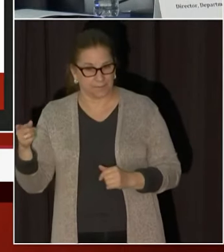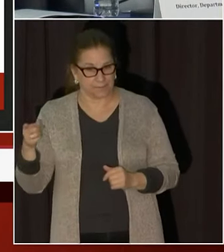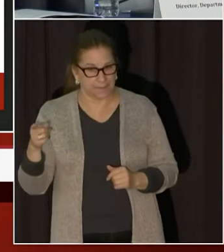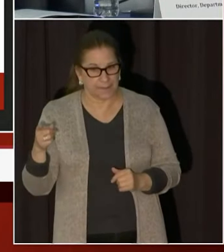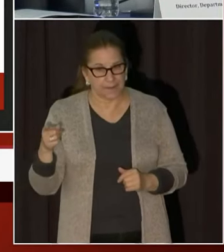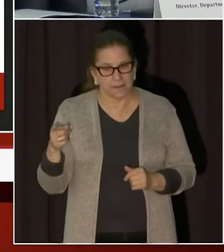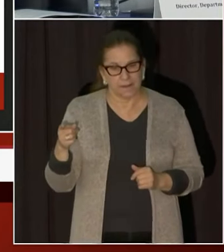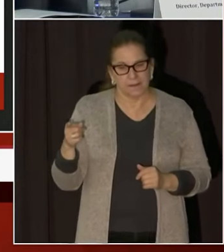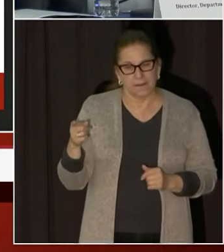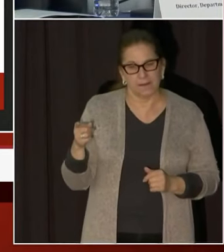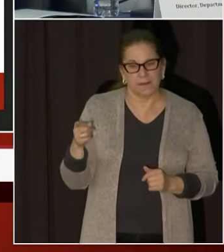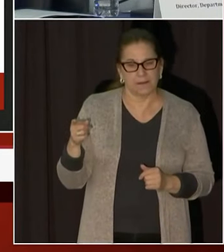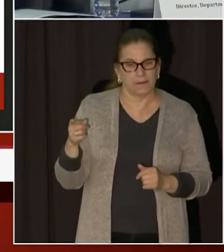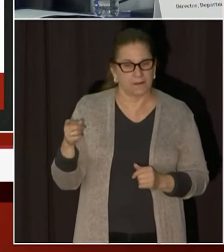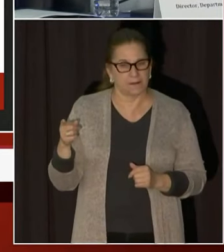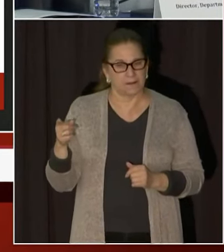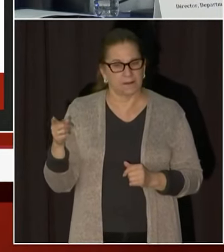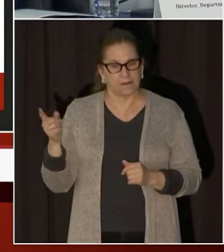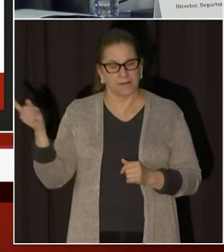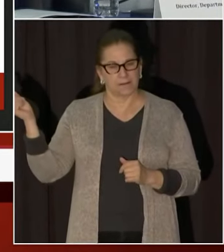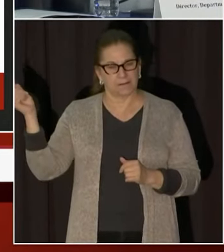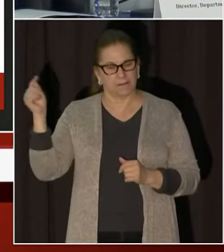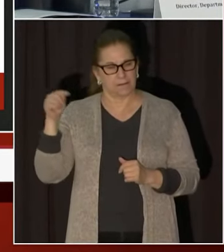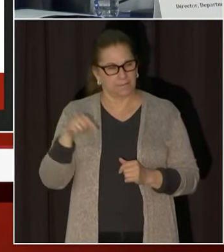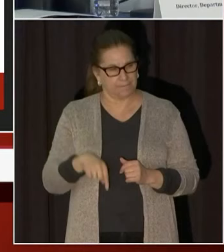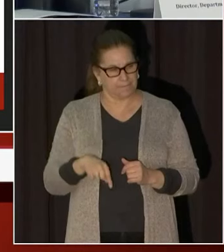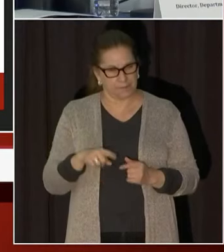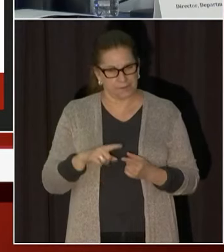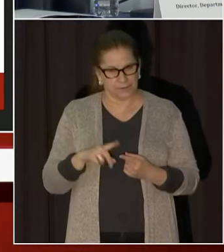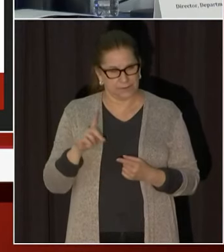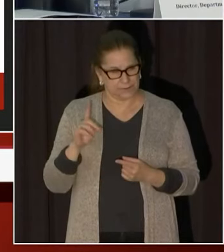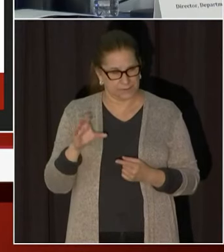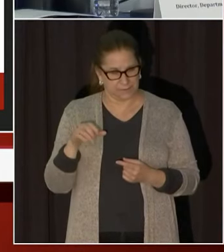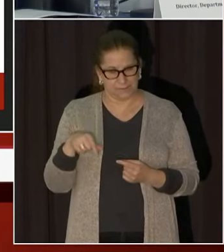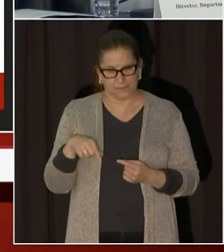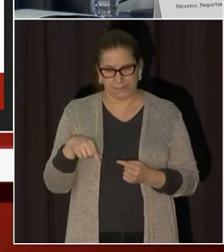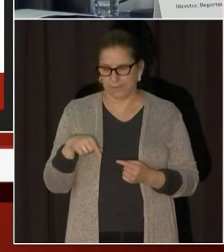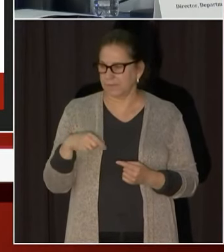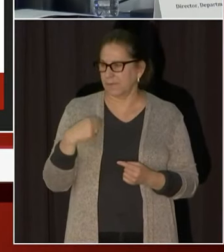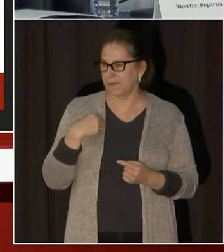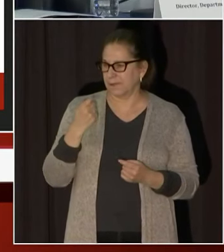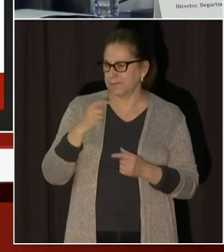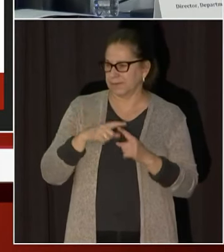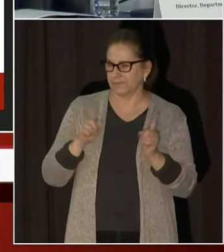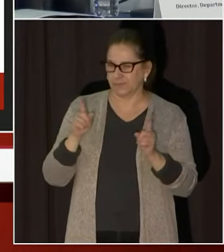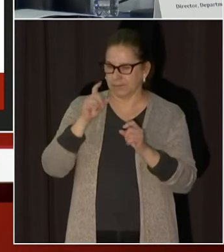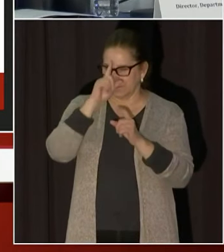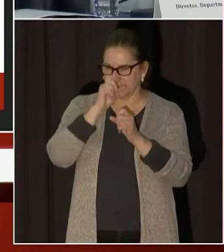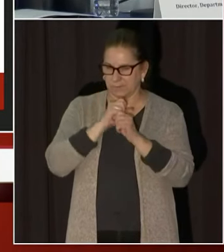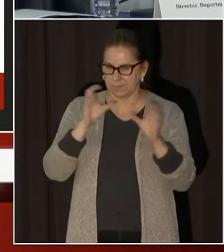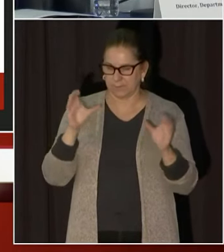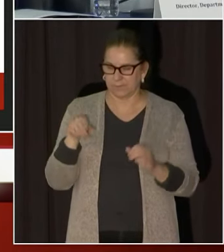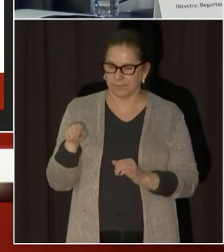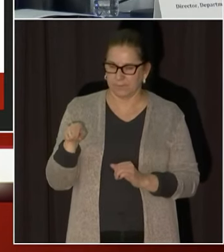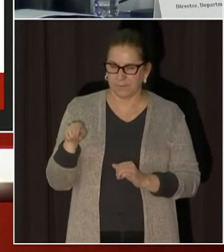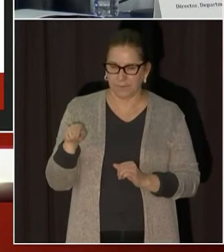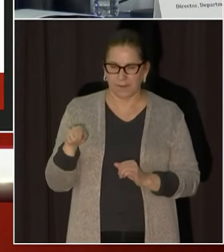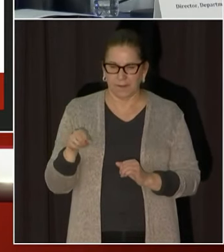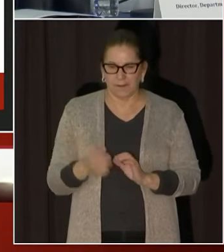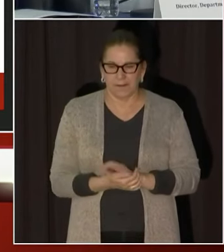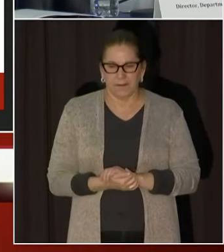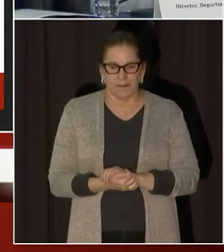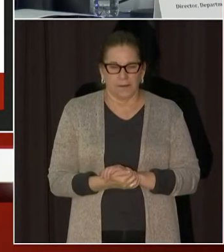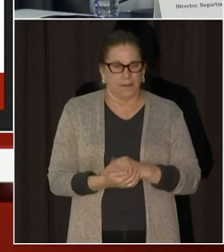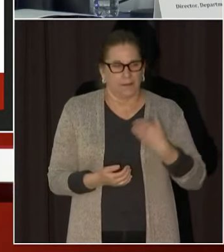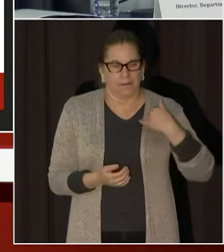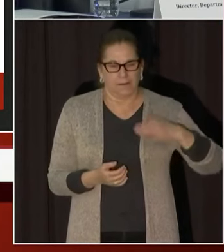a slightly different scenario or picture. And as we will continue to highlight, we don't share this